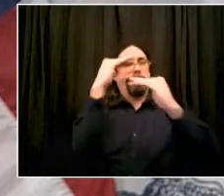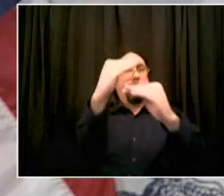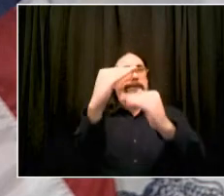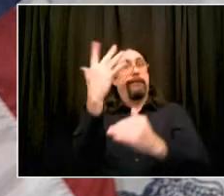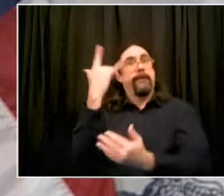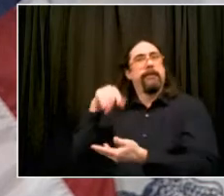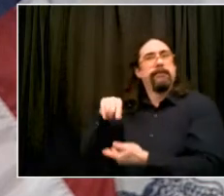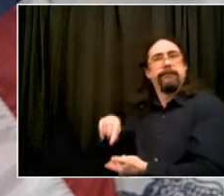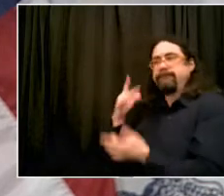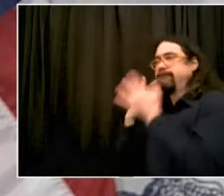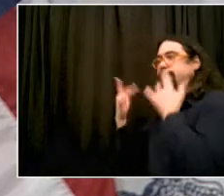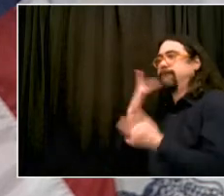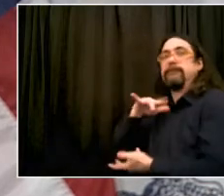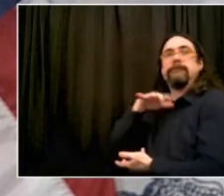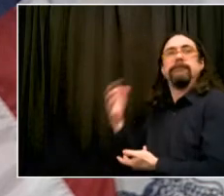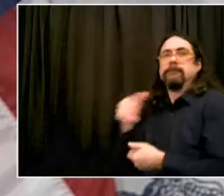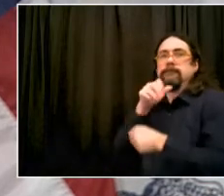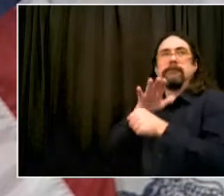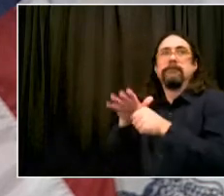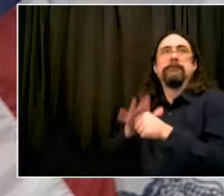doing. Go ahead.